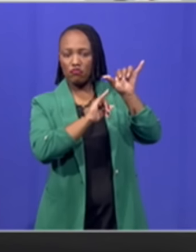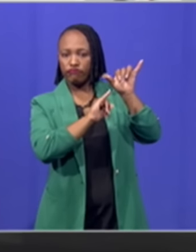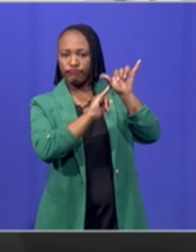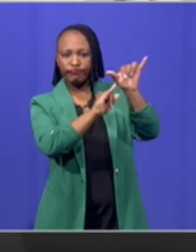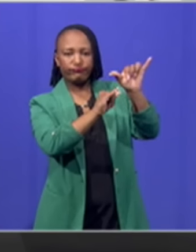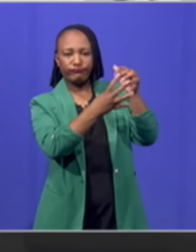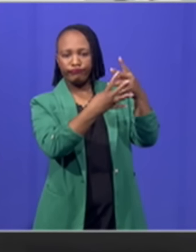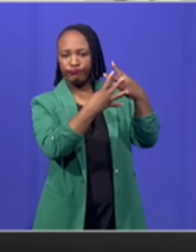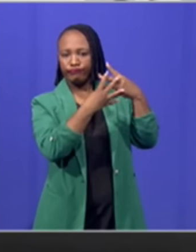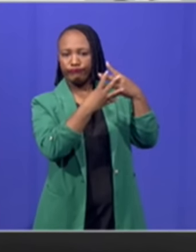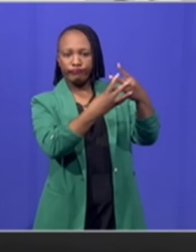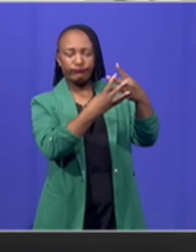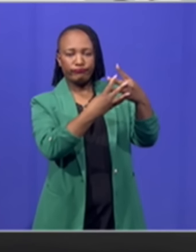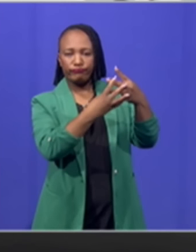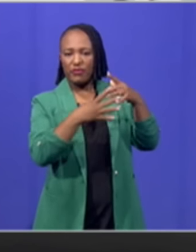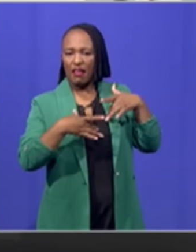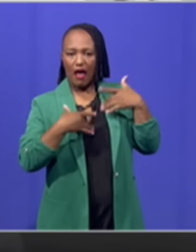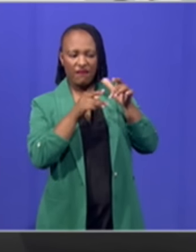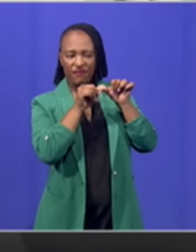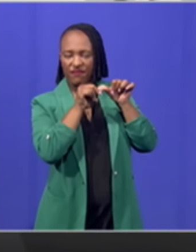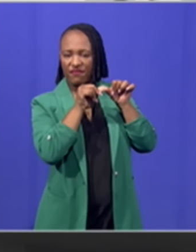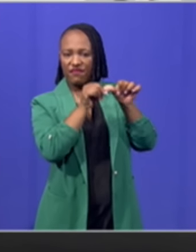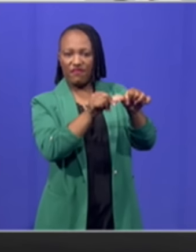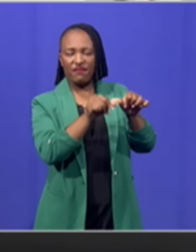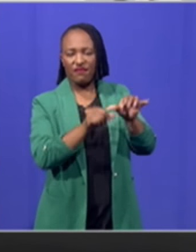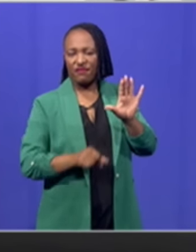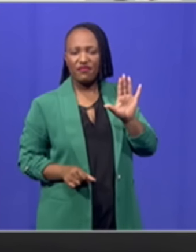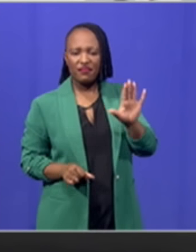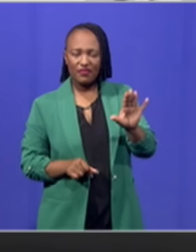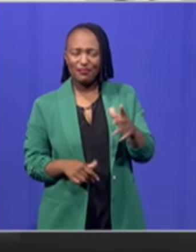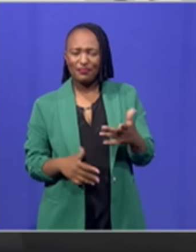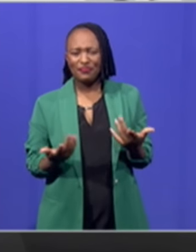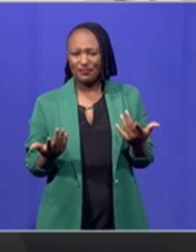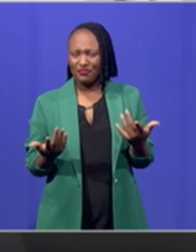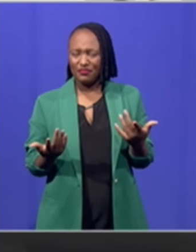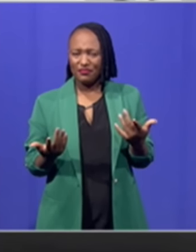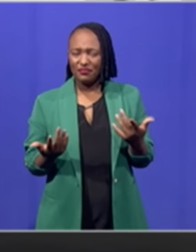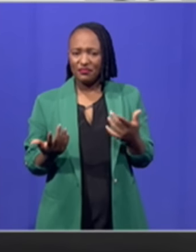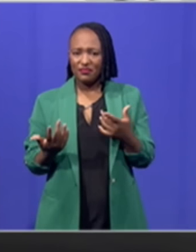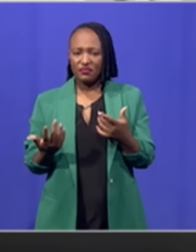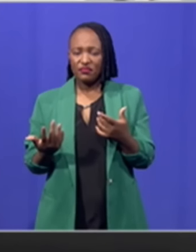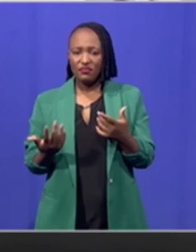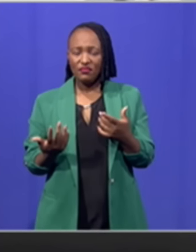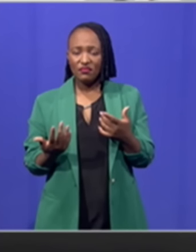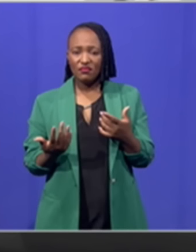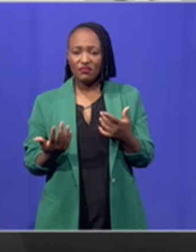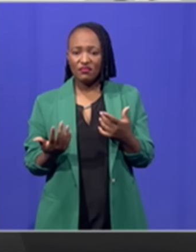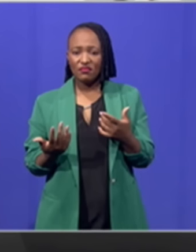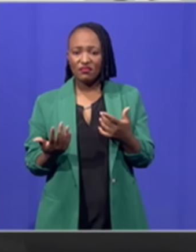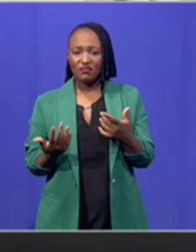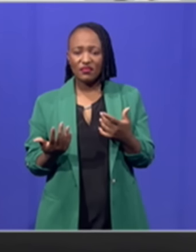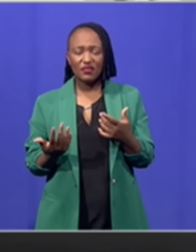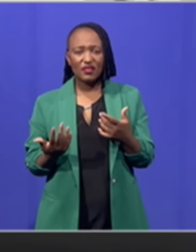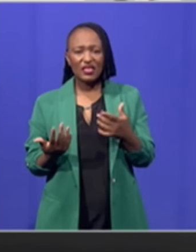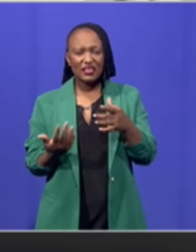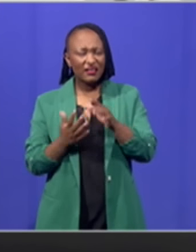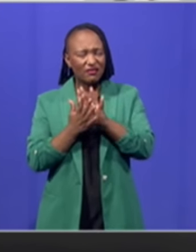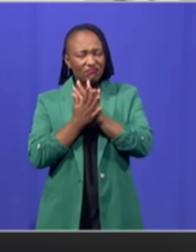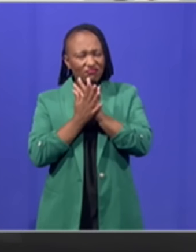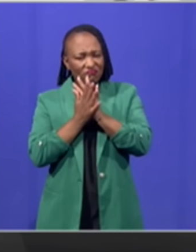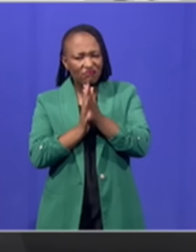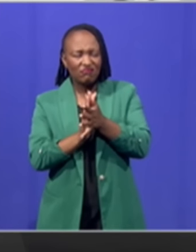jail, behind the bars, because he he has caused a lot of